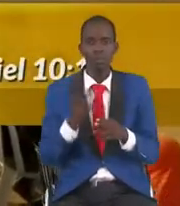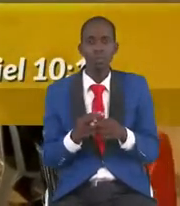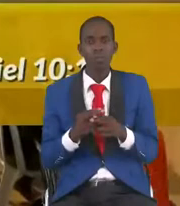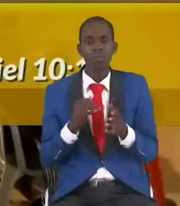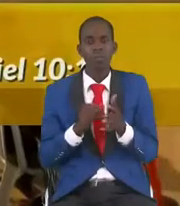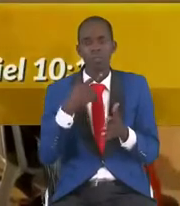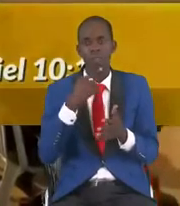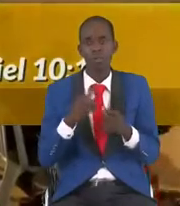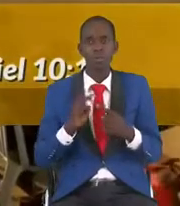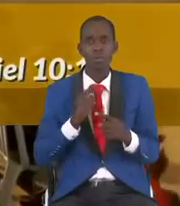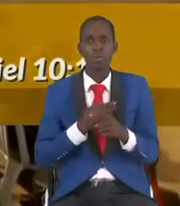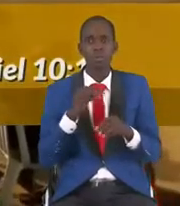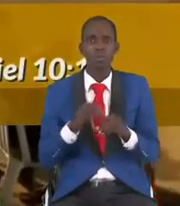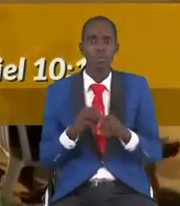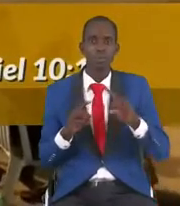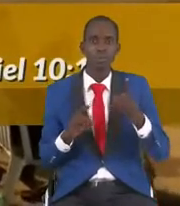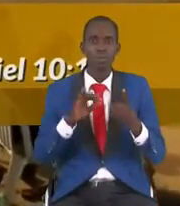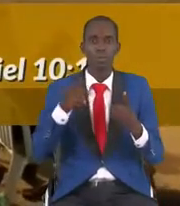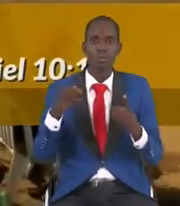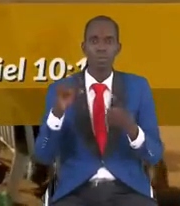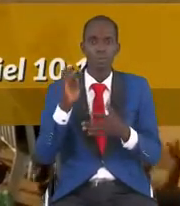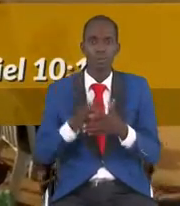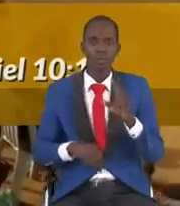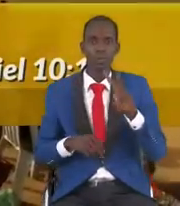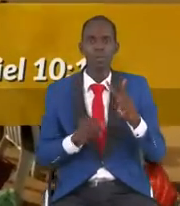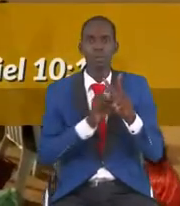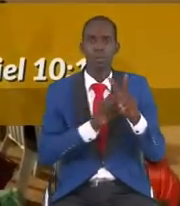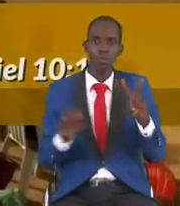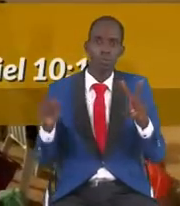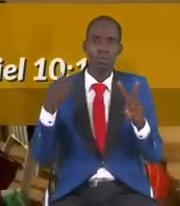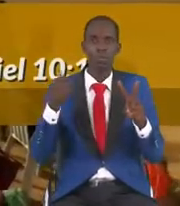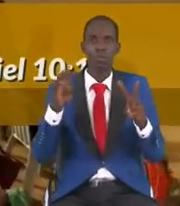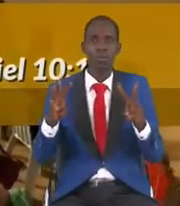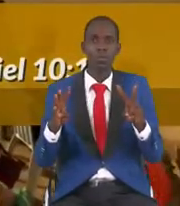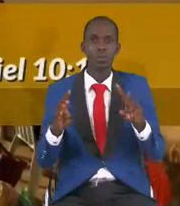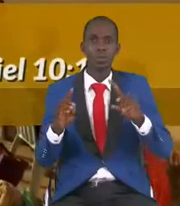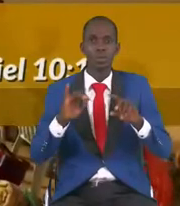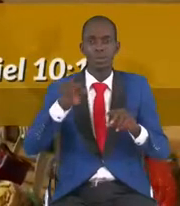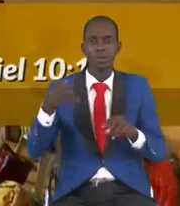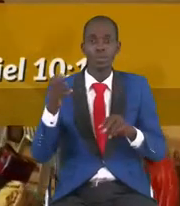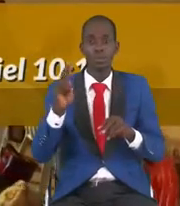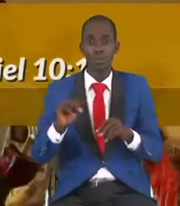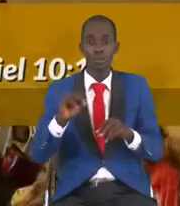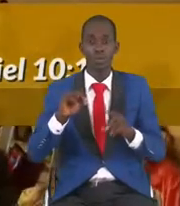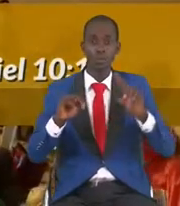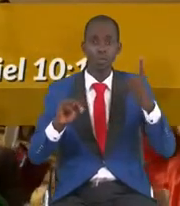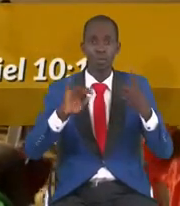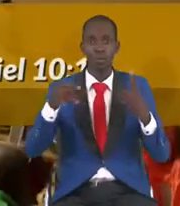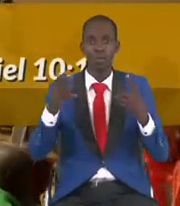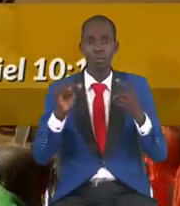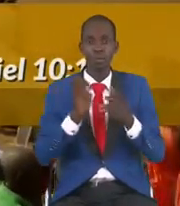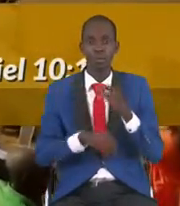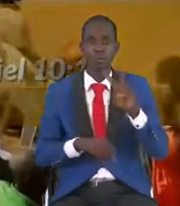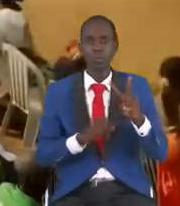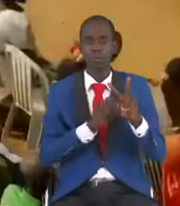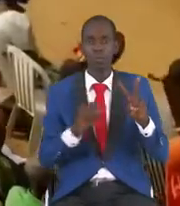in 1 John chapter 2, reading from verse 14. John chapter 2, reading from verse